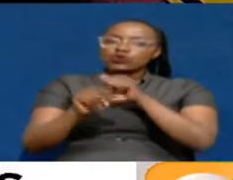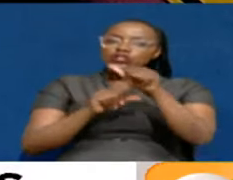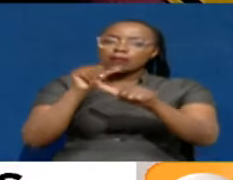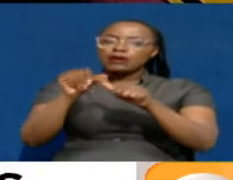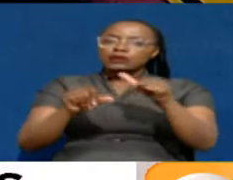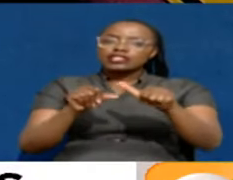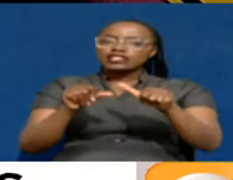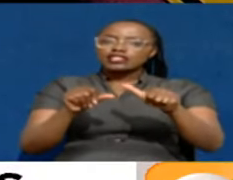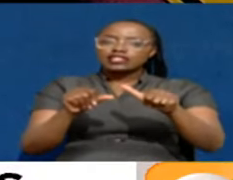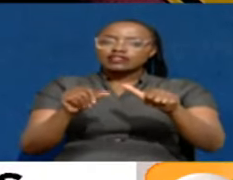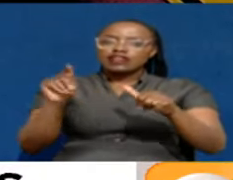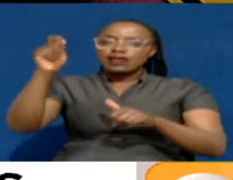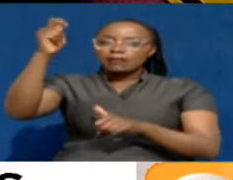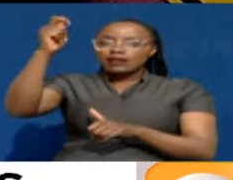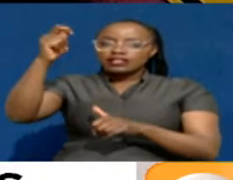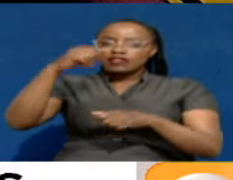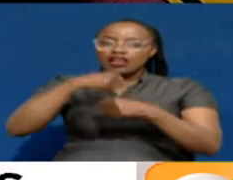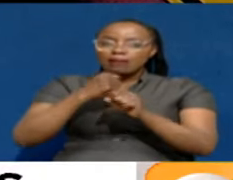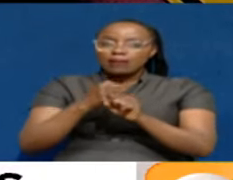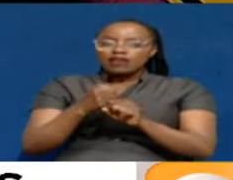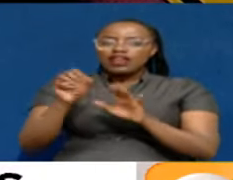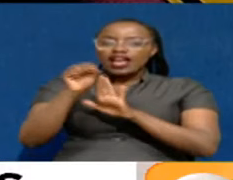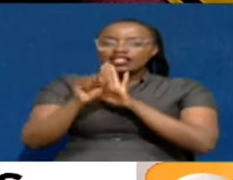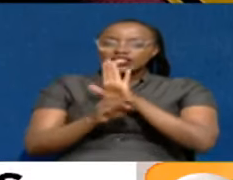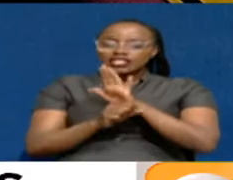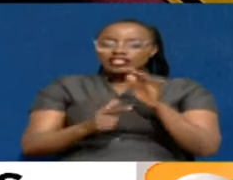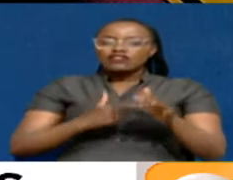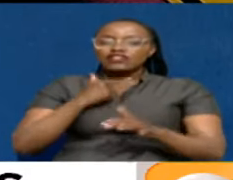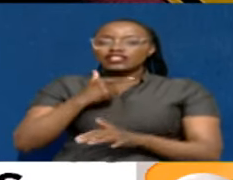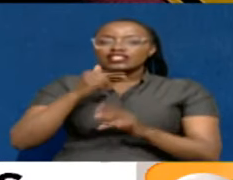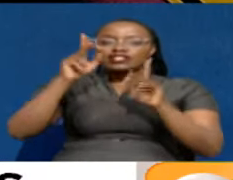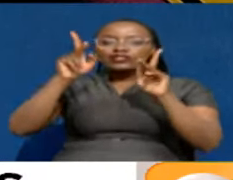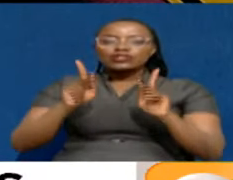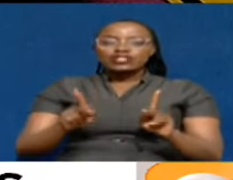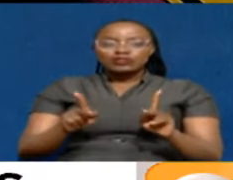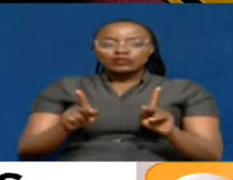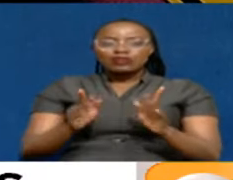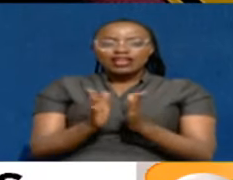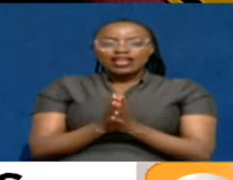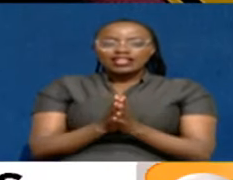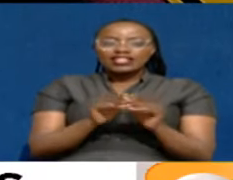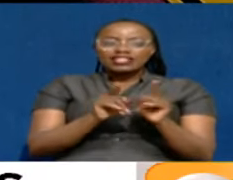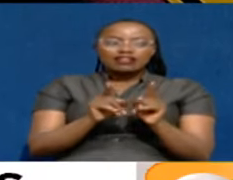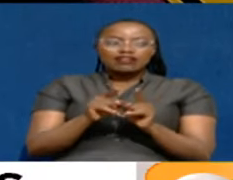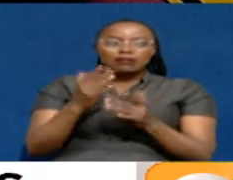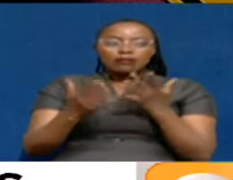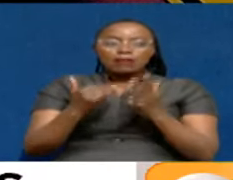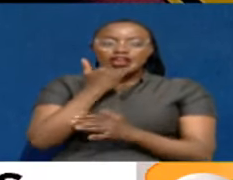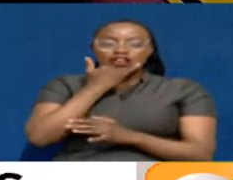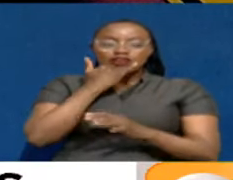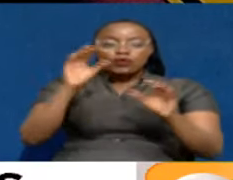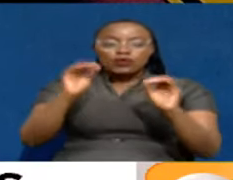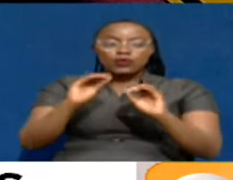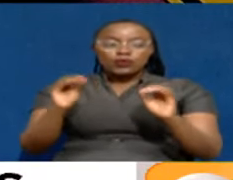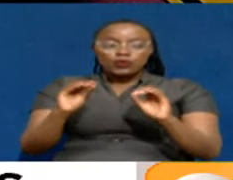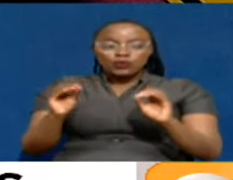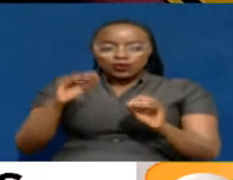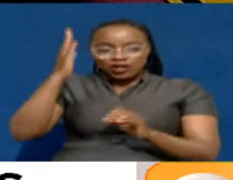about the president making a state visit to Kisumu. Probably may not be wrong, considering